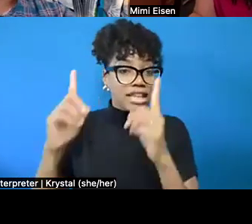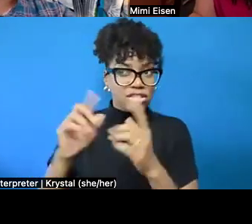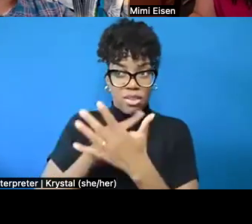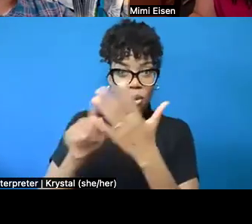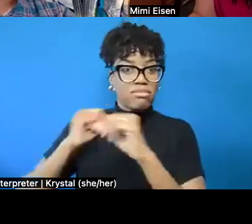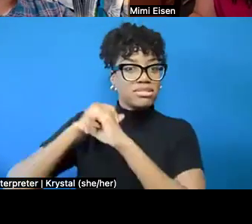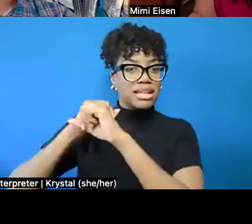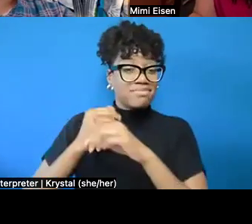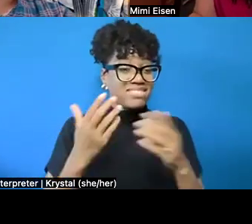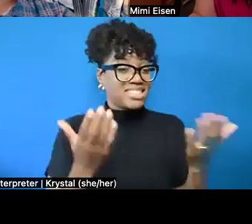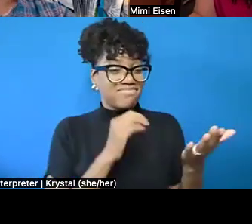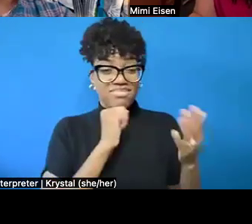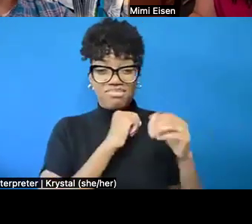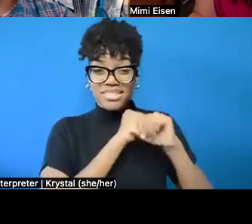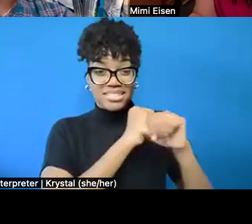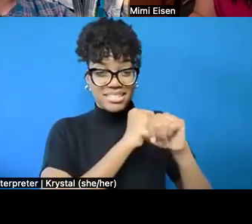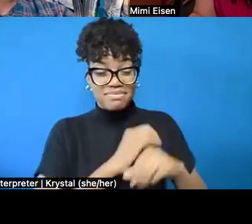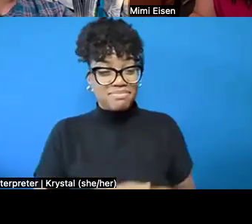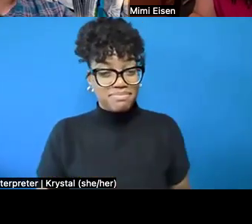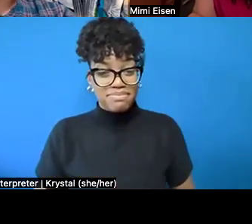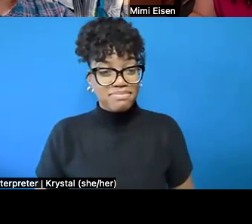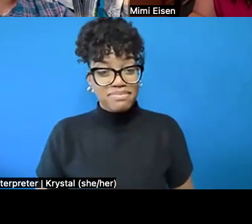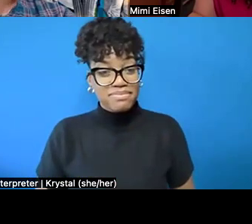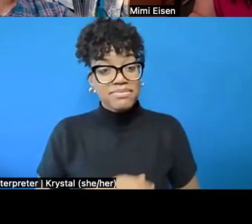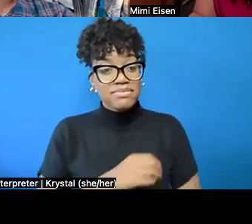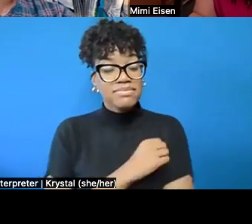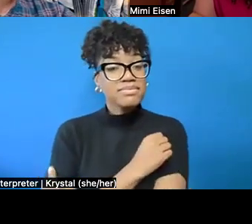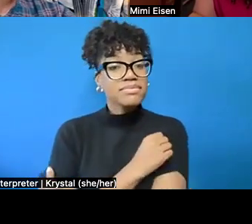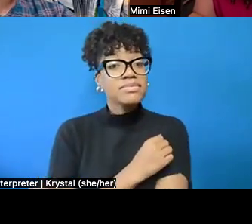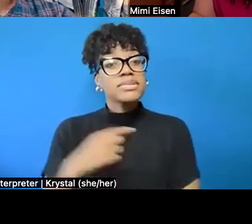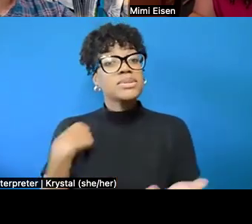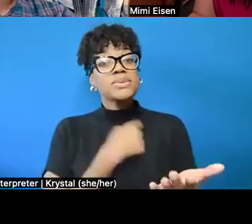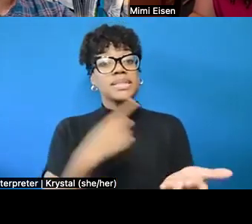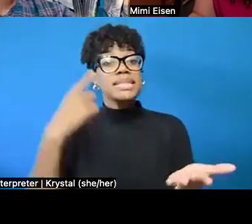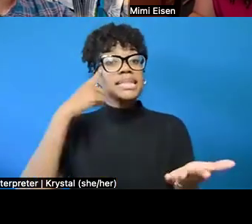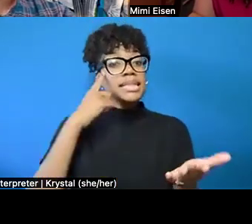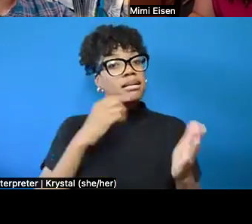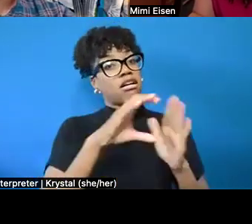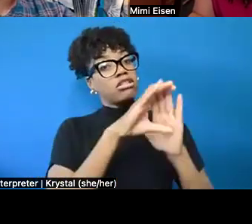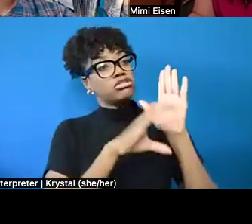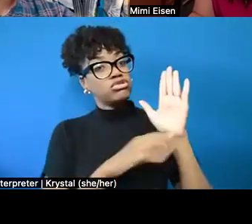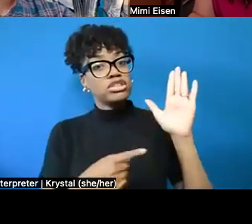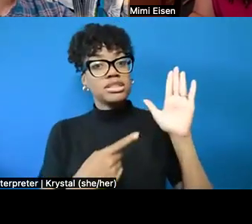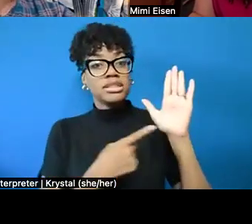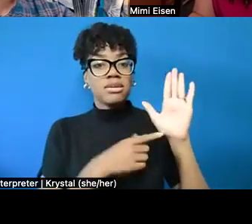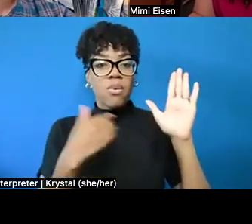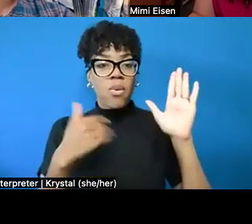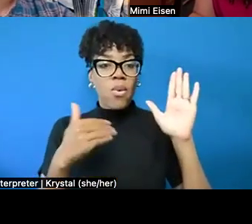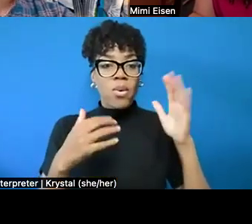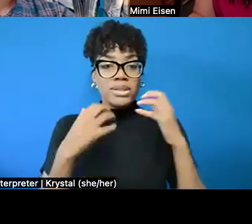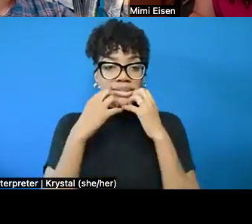the sacred document that it is often portrayed as in too many textbooks, right?